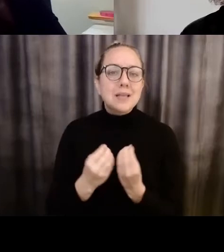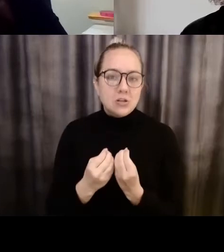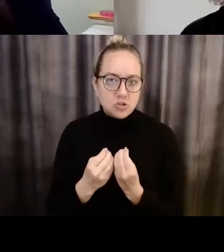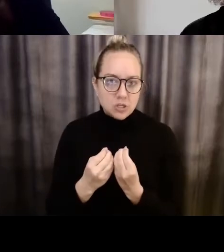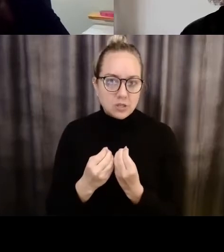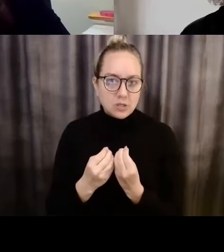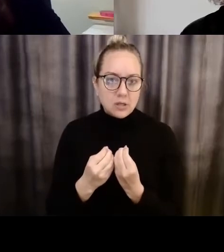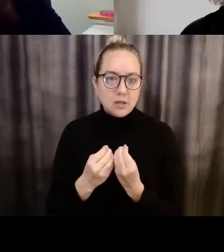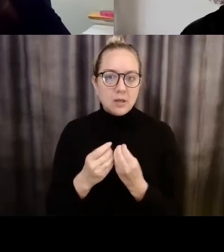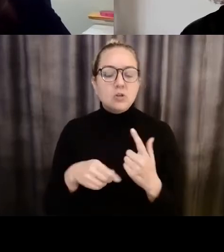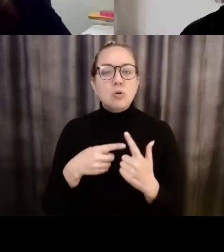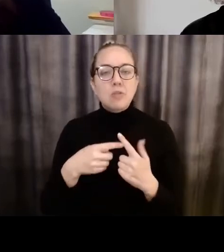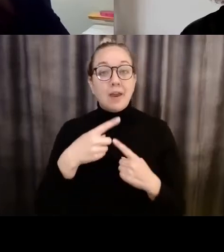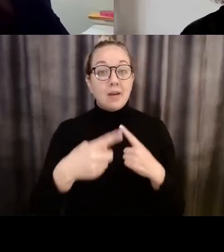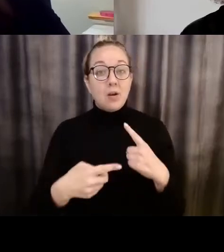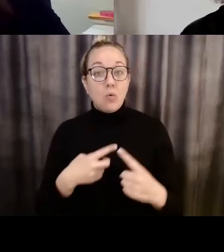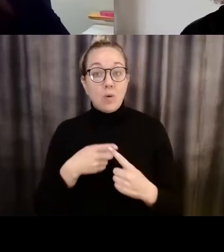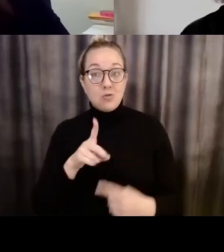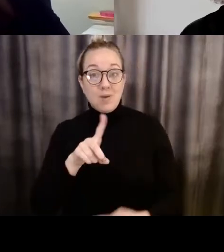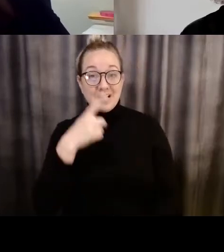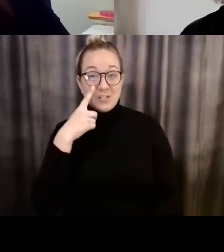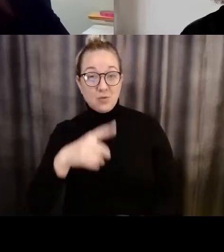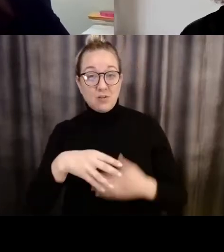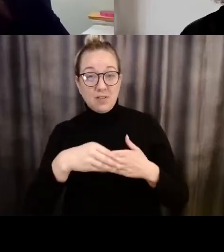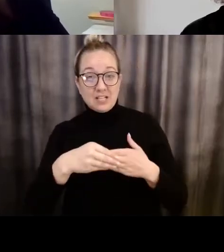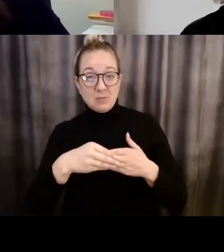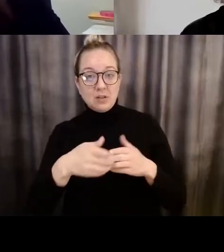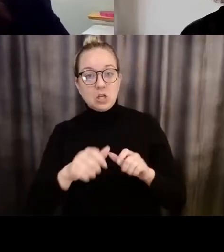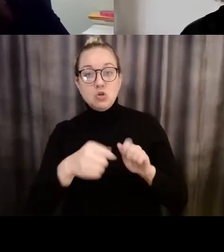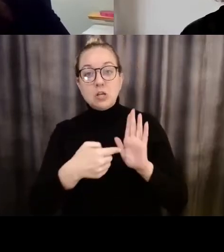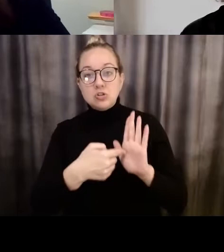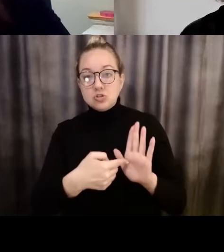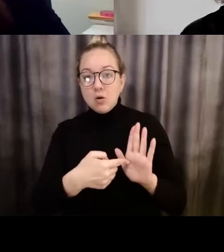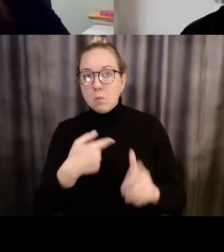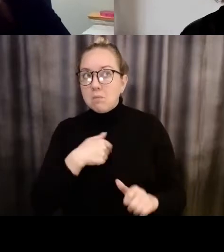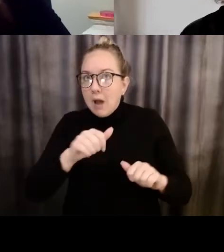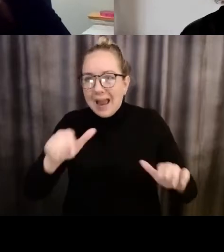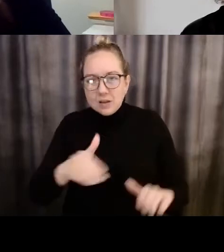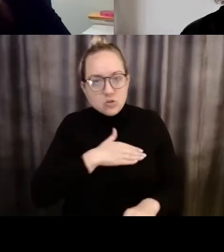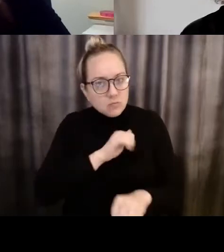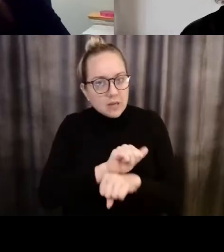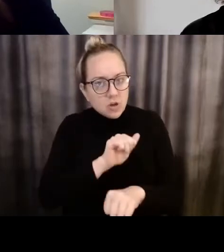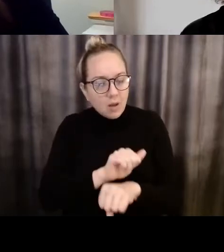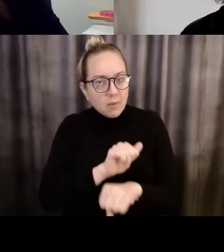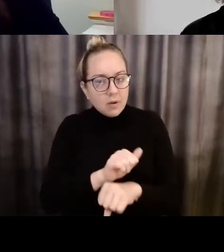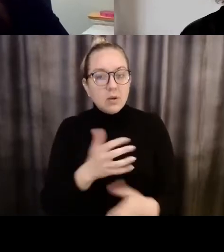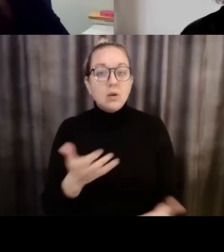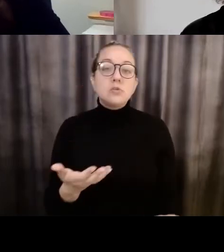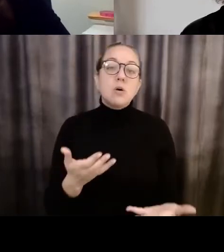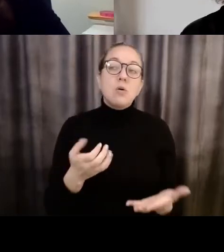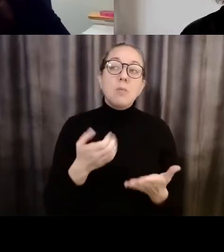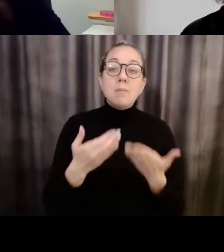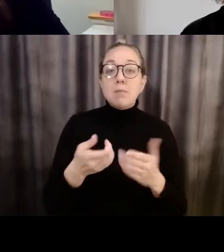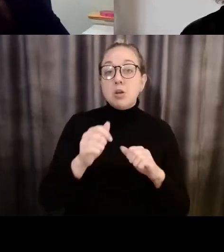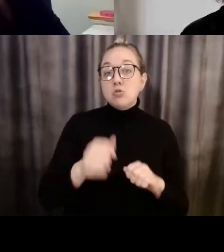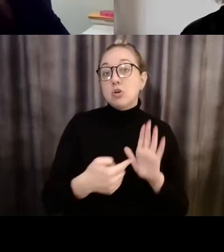for the flexibility, you're showing that you can do what needs to be done. So maybe bring some facts and data to that ask as well.